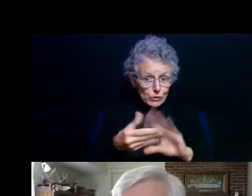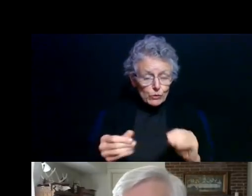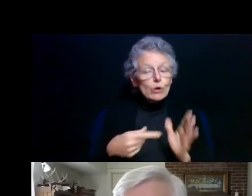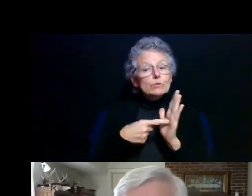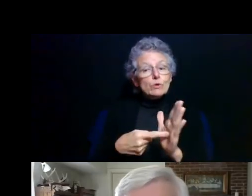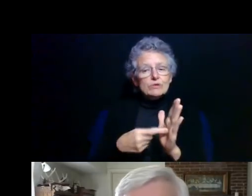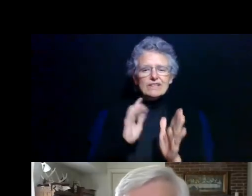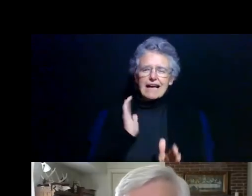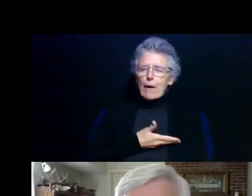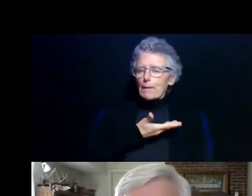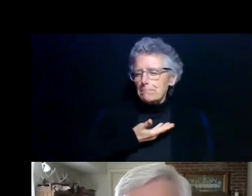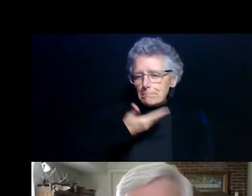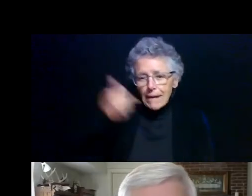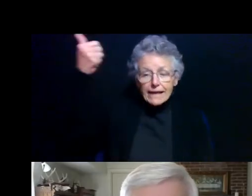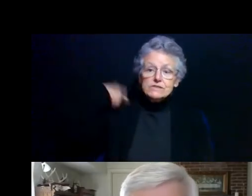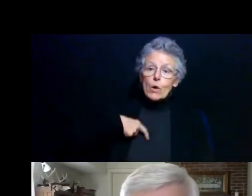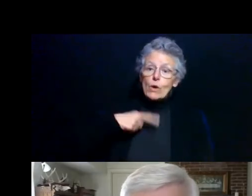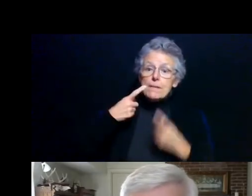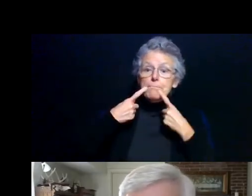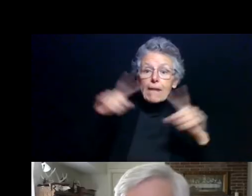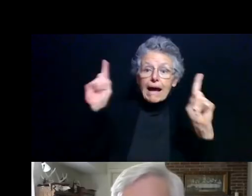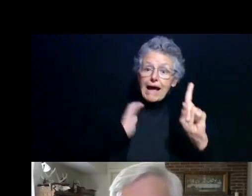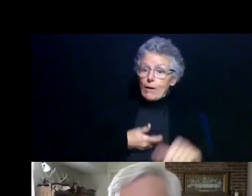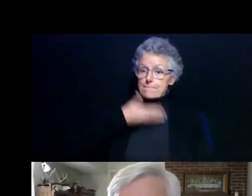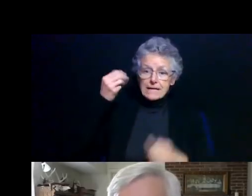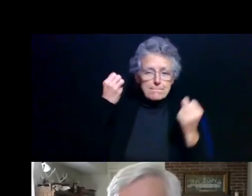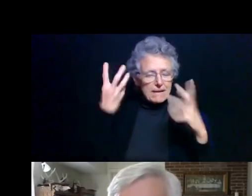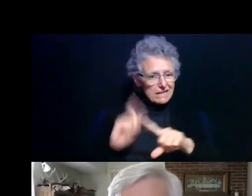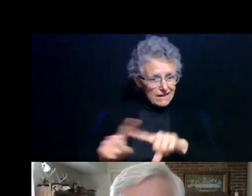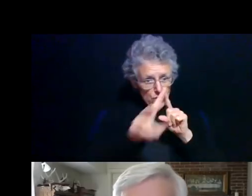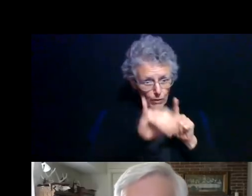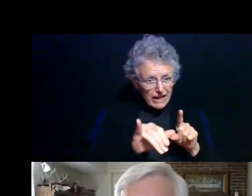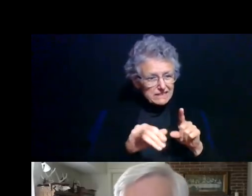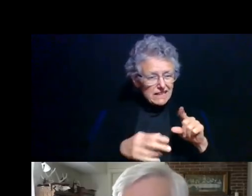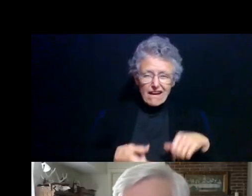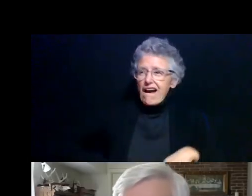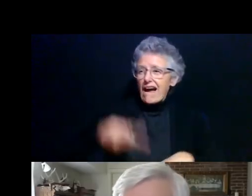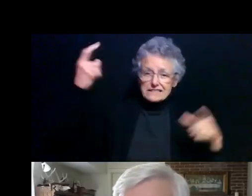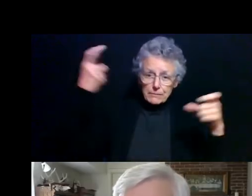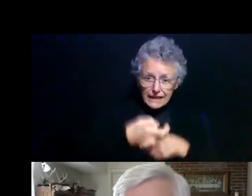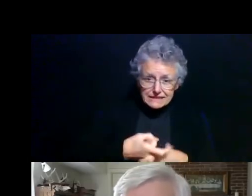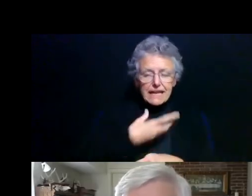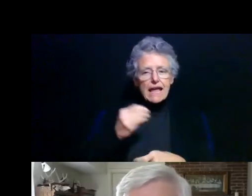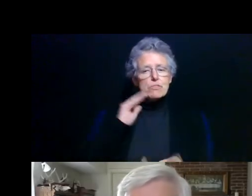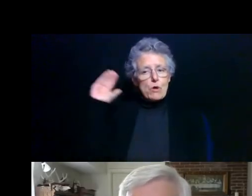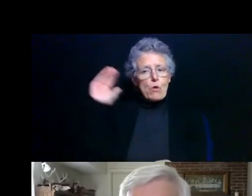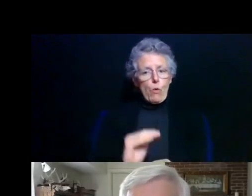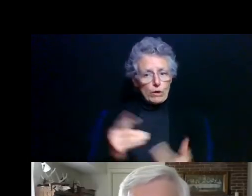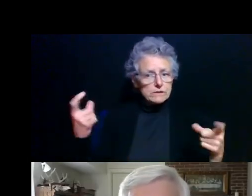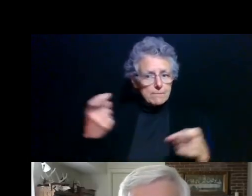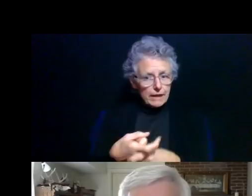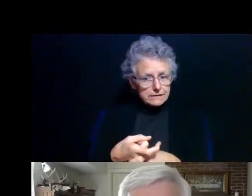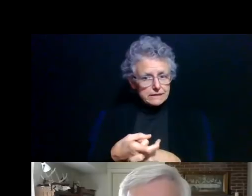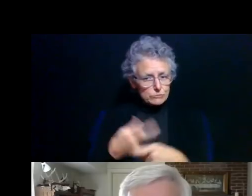our best, and we reach our best in many different ways, at the highest complexity and at the lowest complexity.